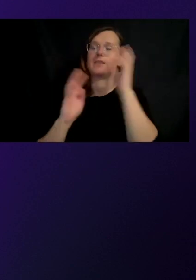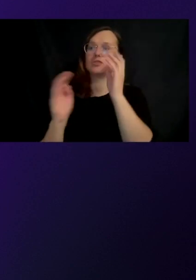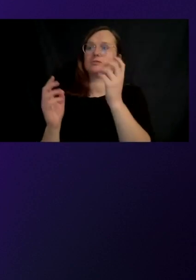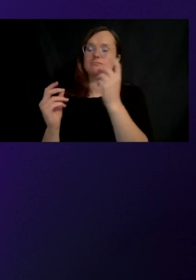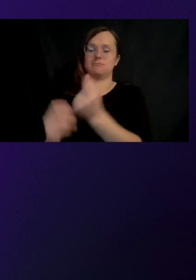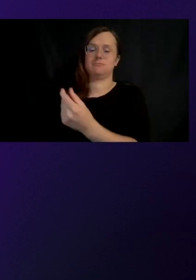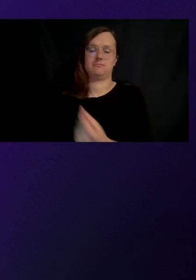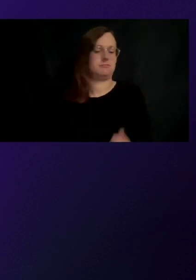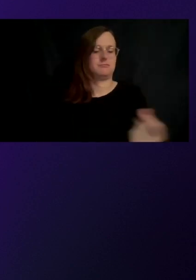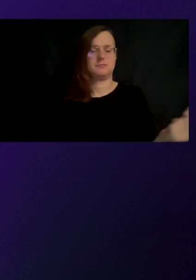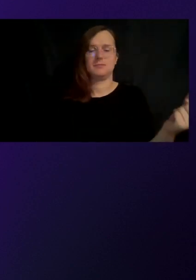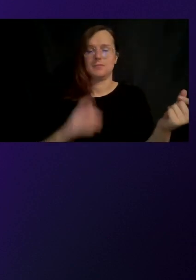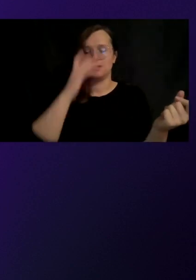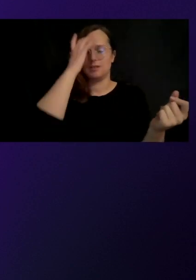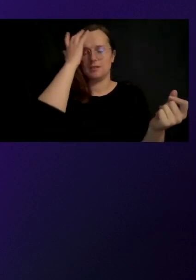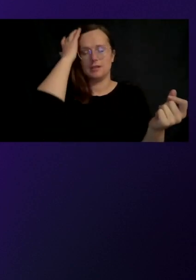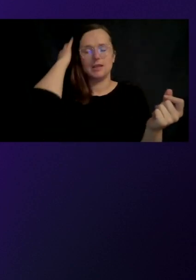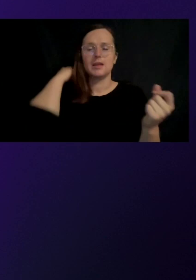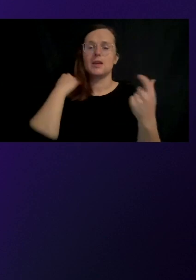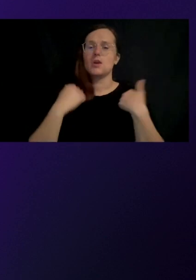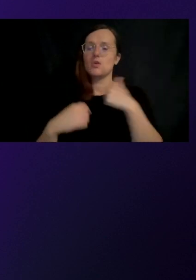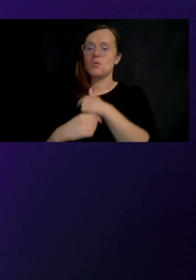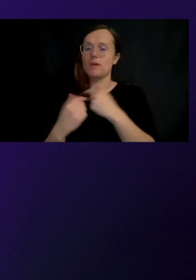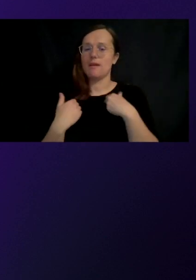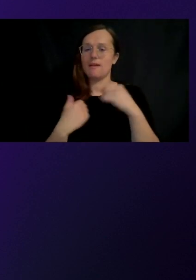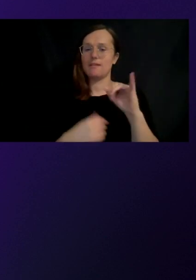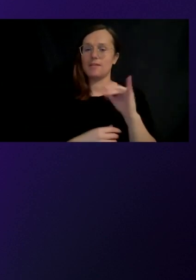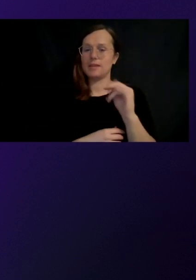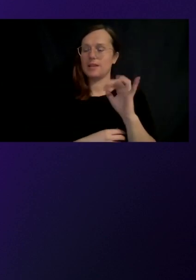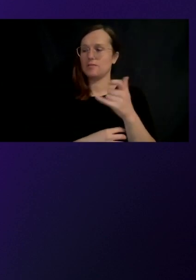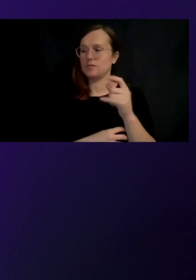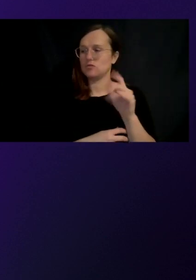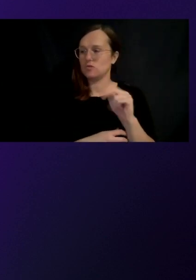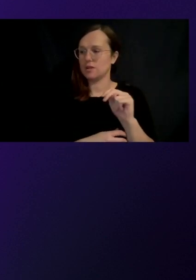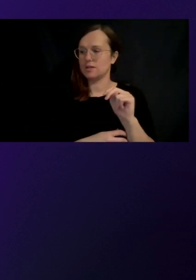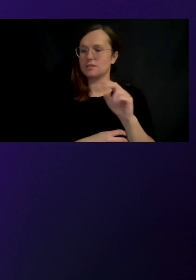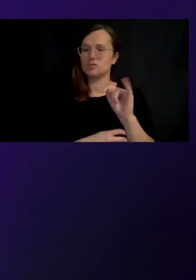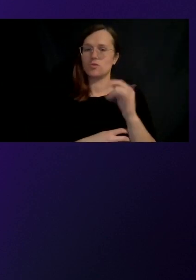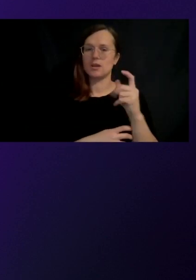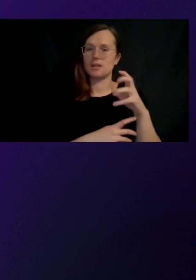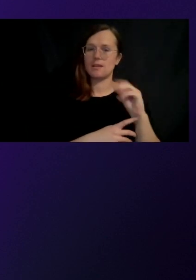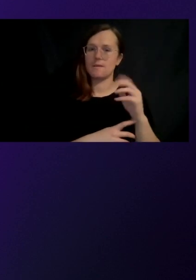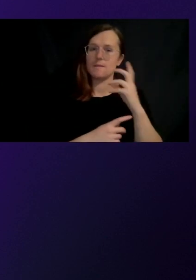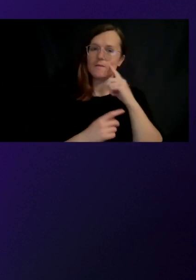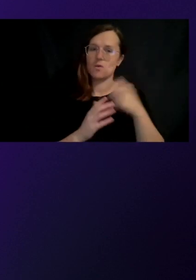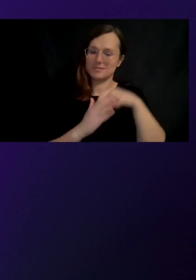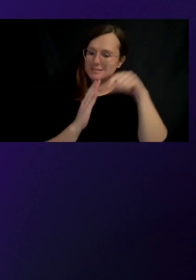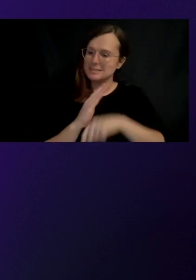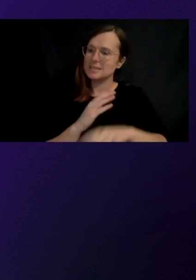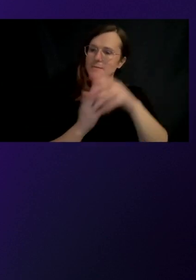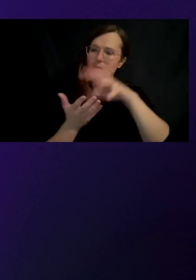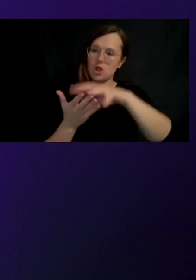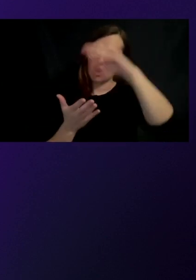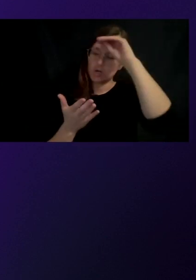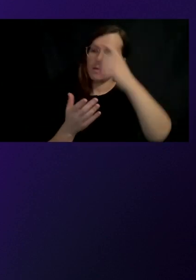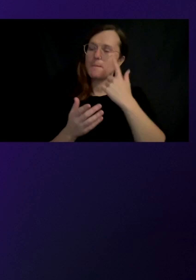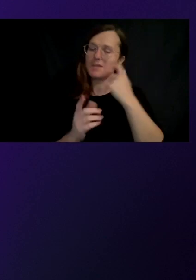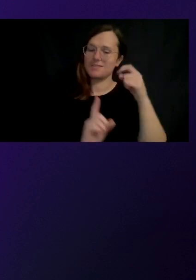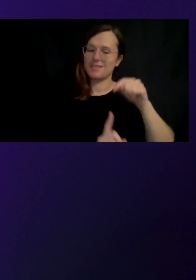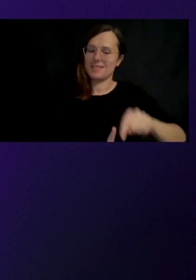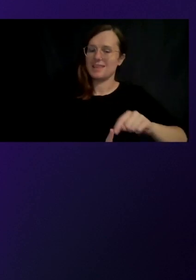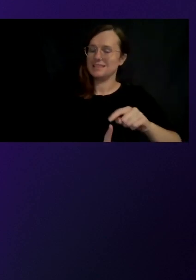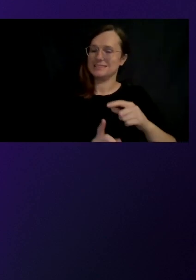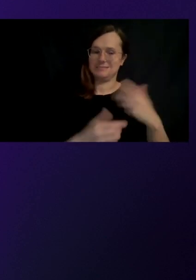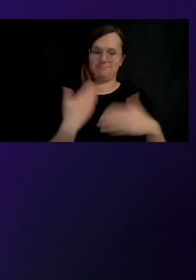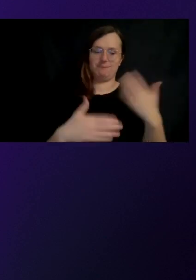We have, of course, built Inferentia and Trainium for the sort of state-of-the-art deep learning, But because this field moves so fast and